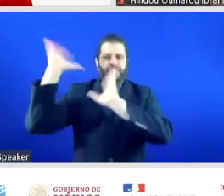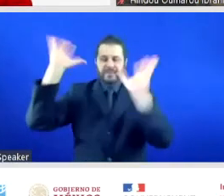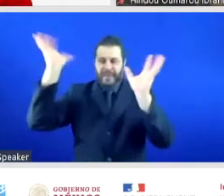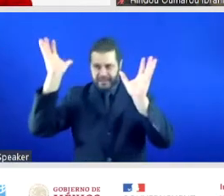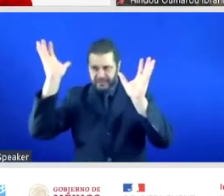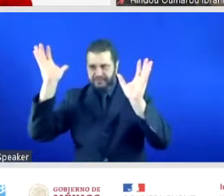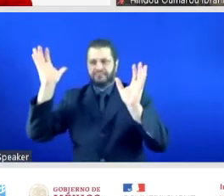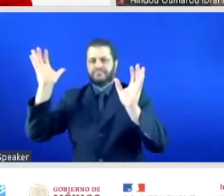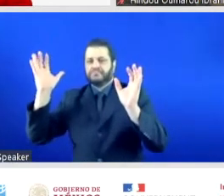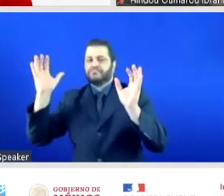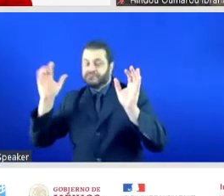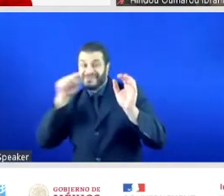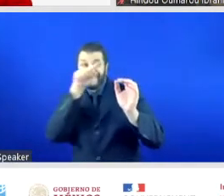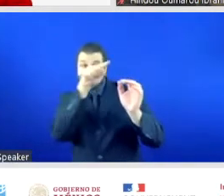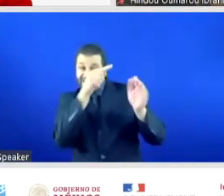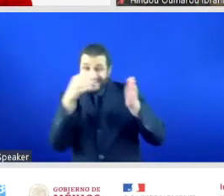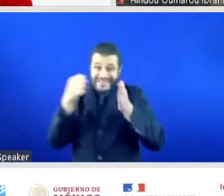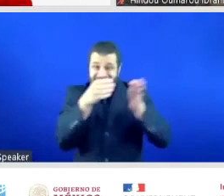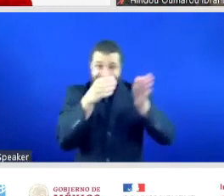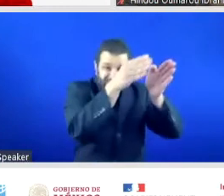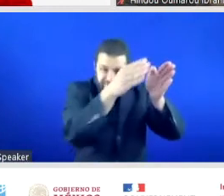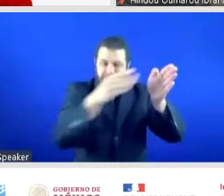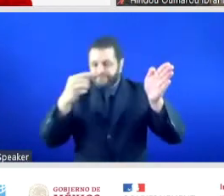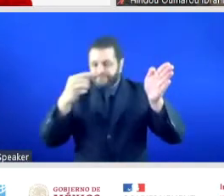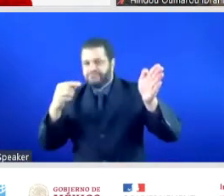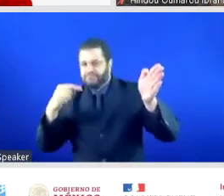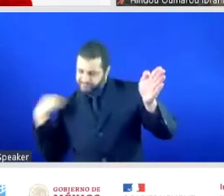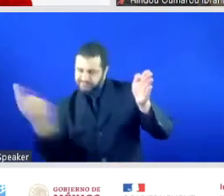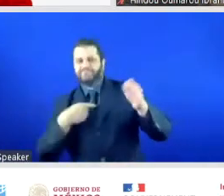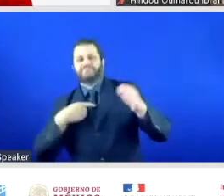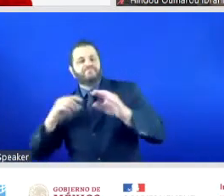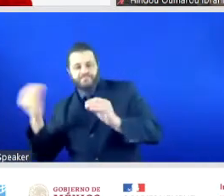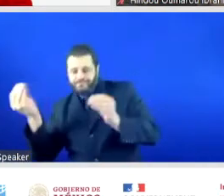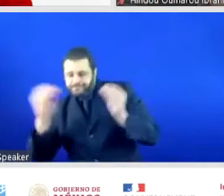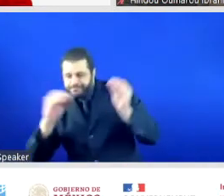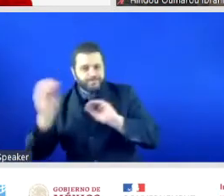in Serbia, we know a lot of young women and girls who are actually